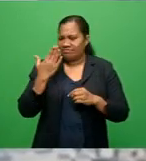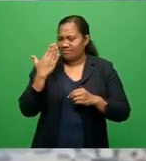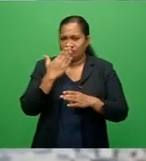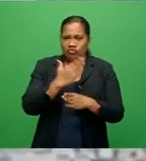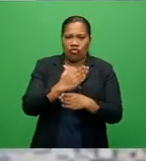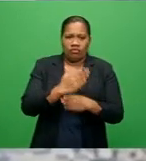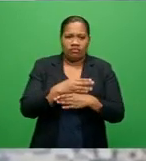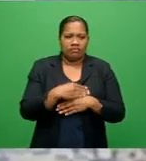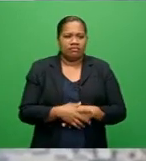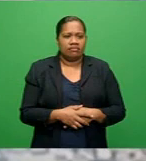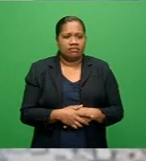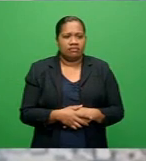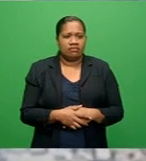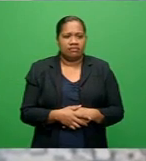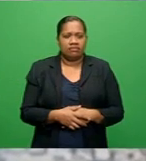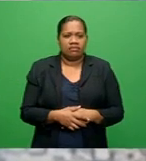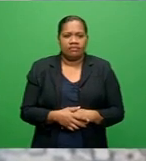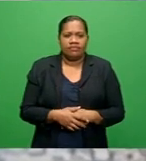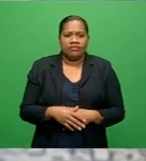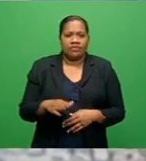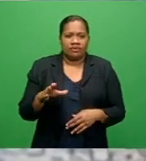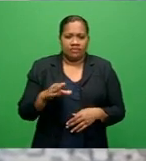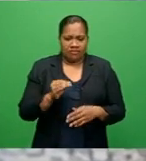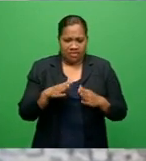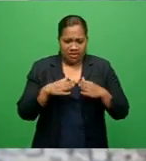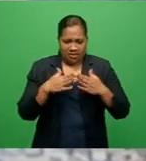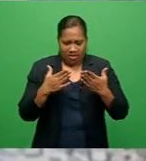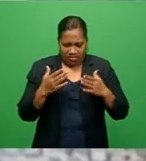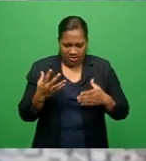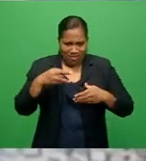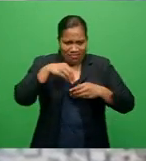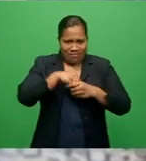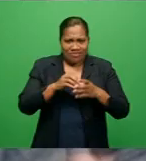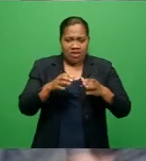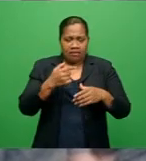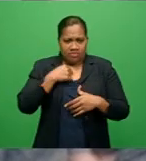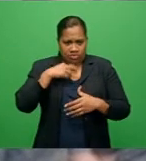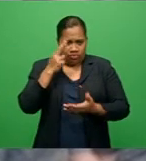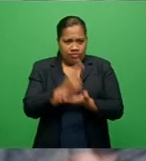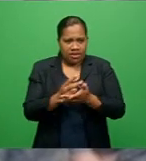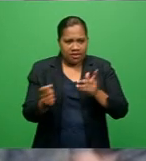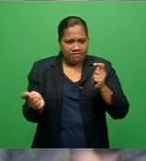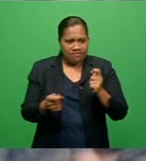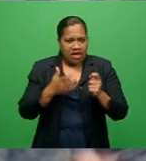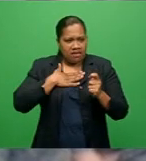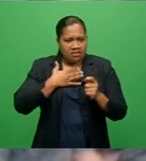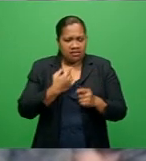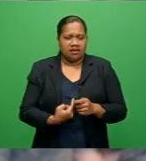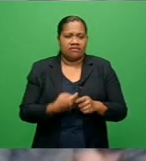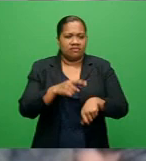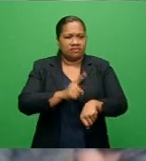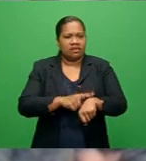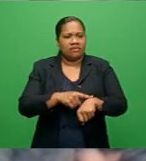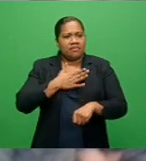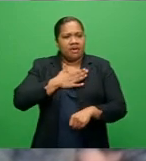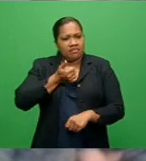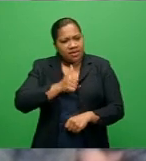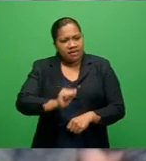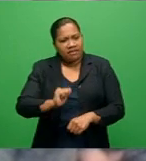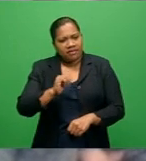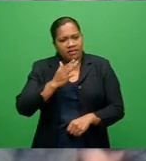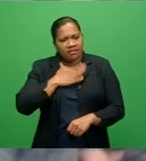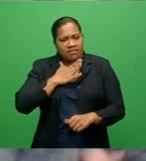from being civilian life to force life. I've really disciplined myself on timings, my behavior and my approach